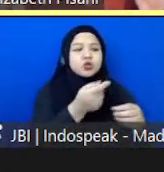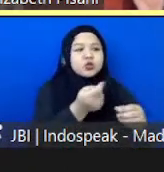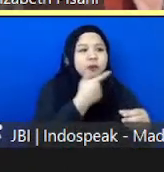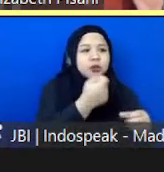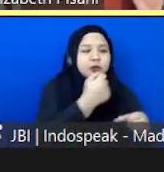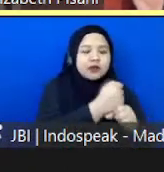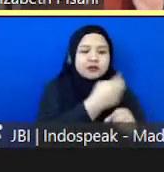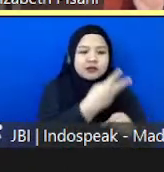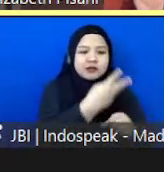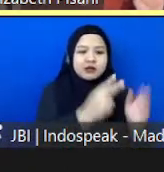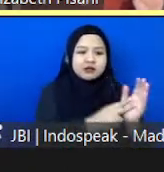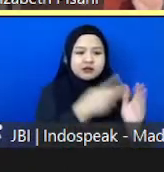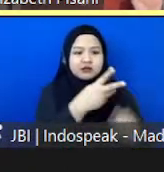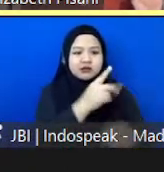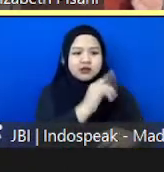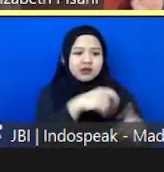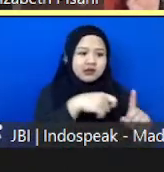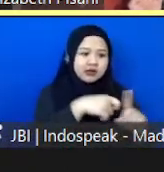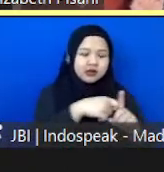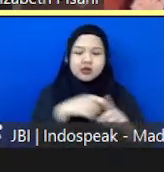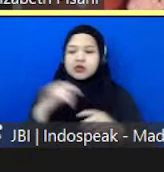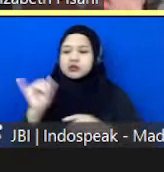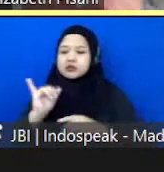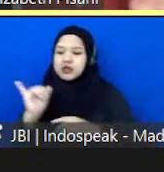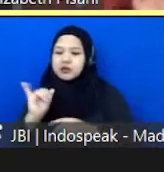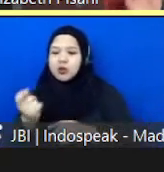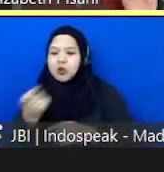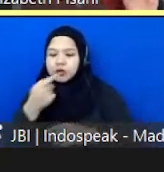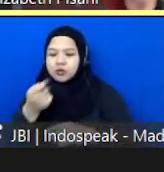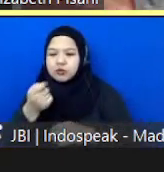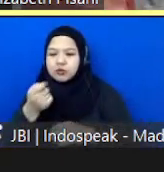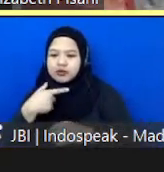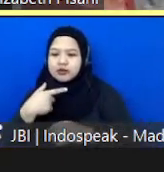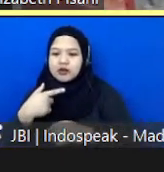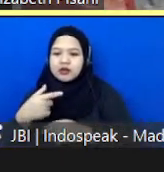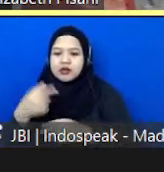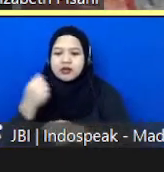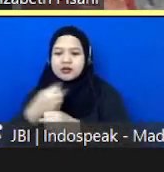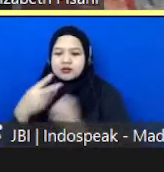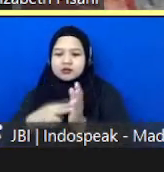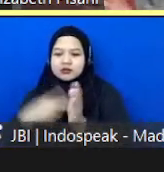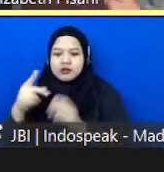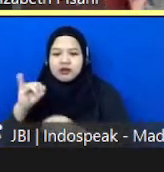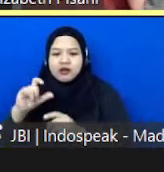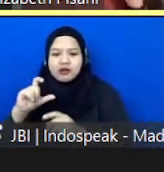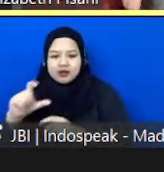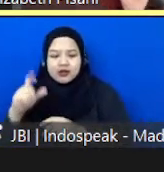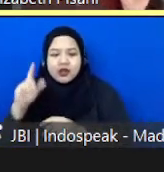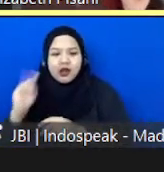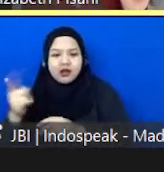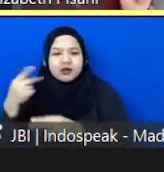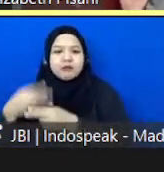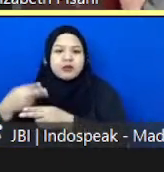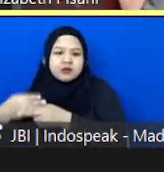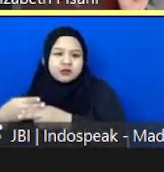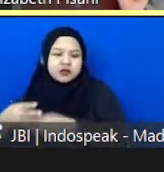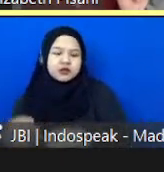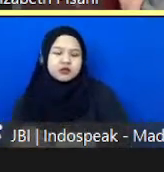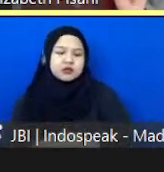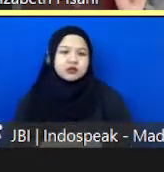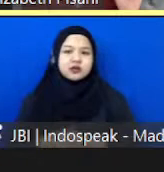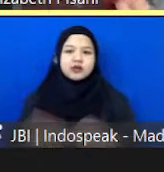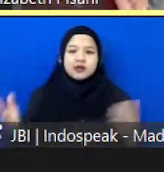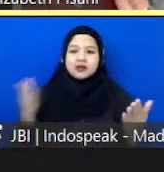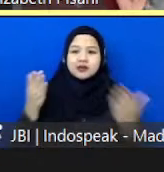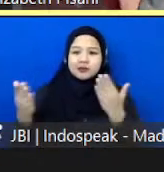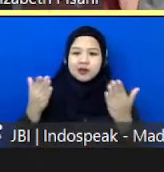its branded generic. Right? These are just of samples that we picked up in the field. Now, if we compare that to the price